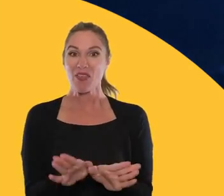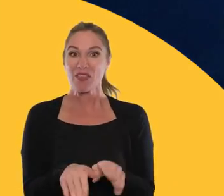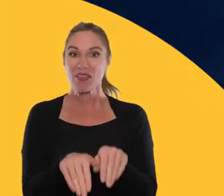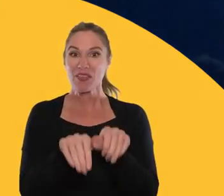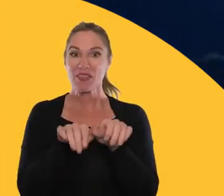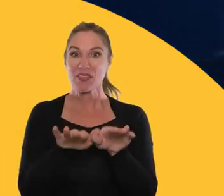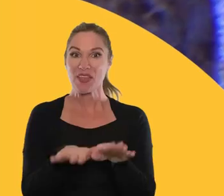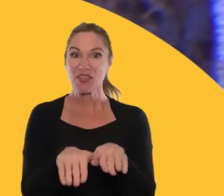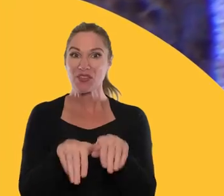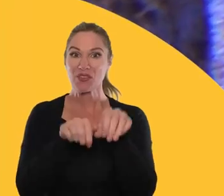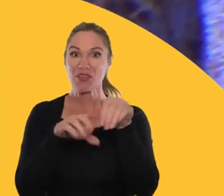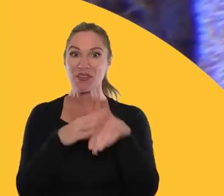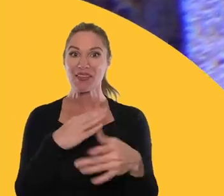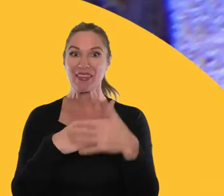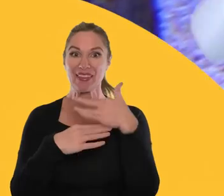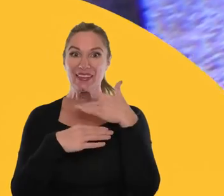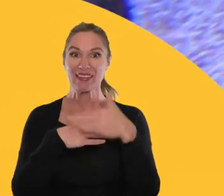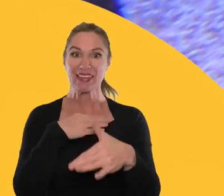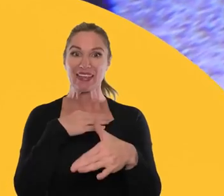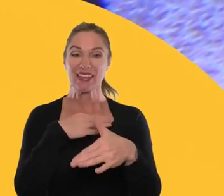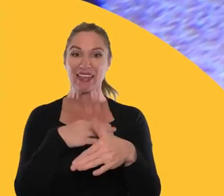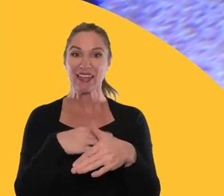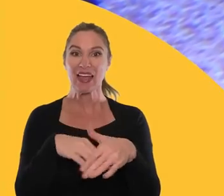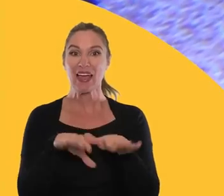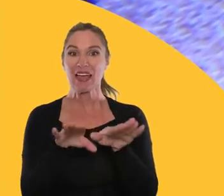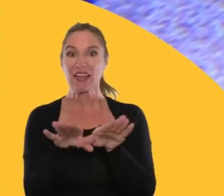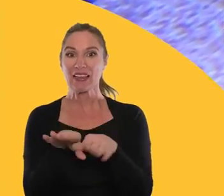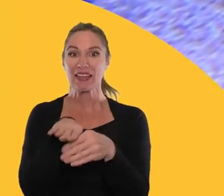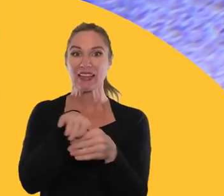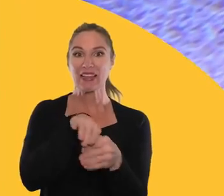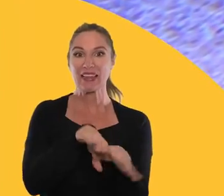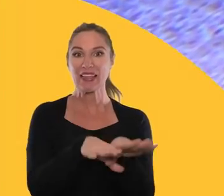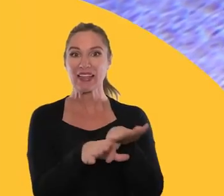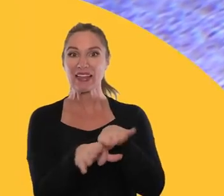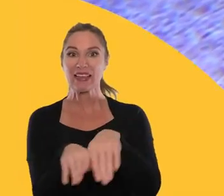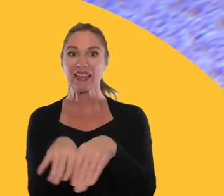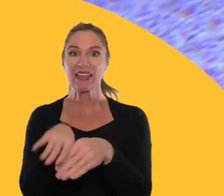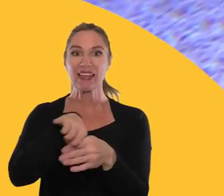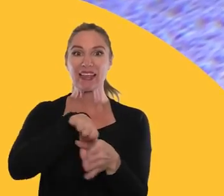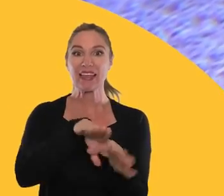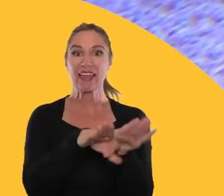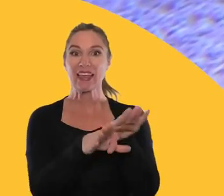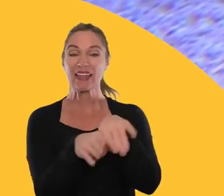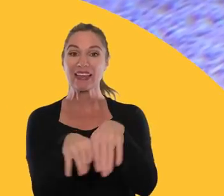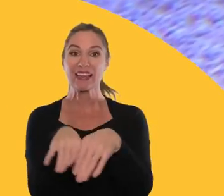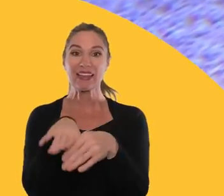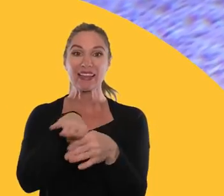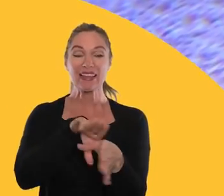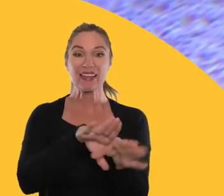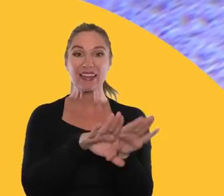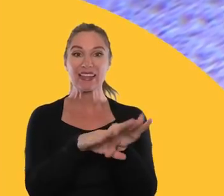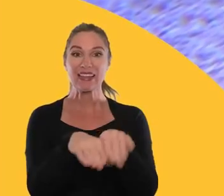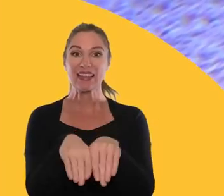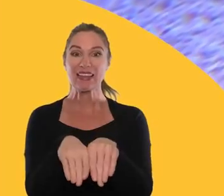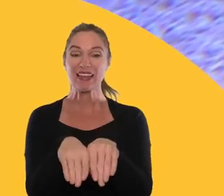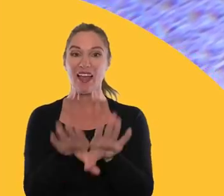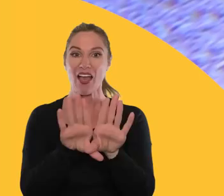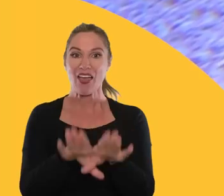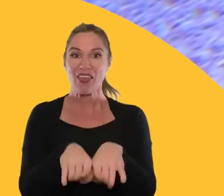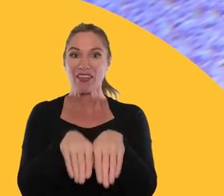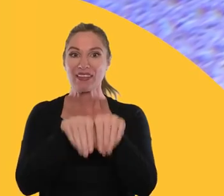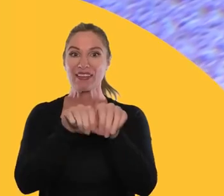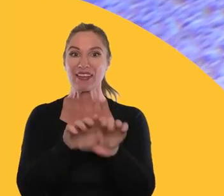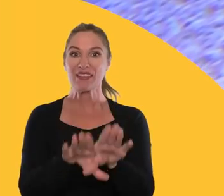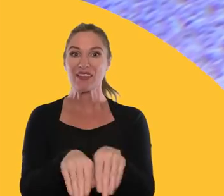The stingray in the sea goes click, click, click, click, click, click, click,